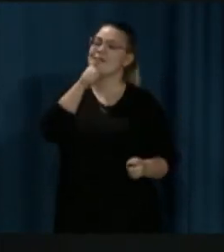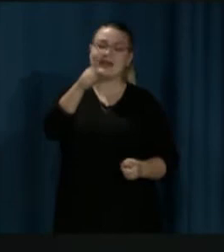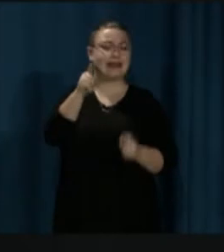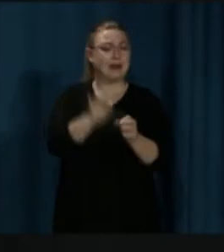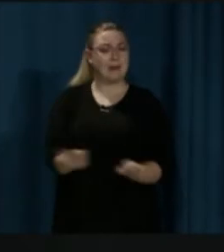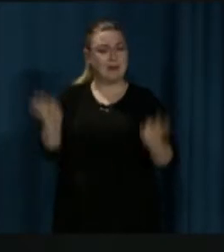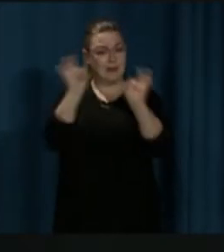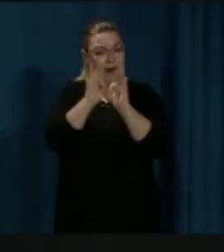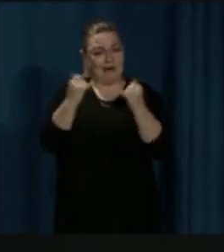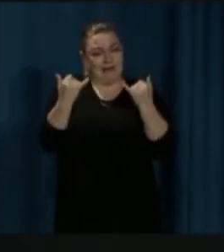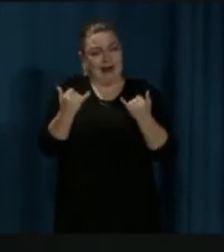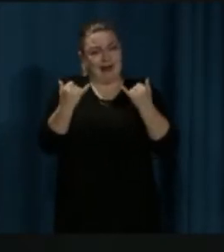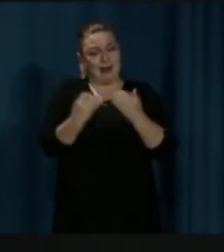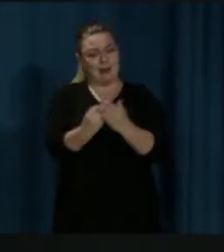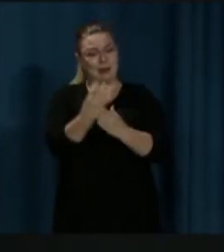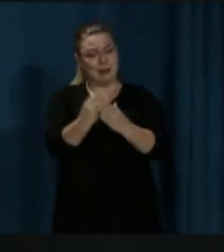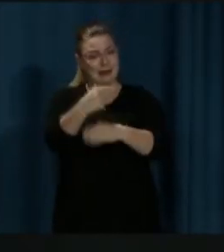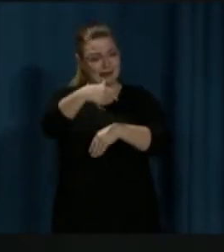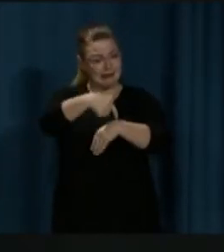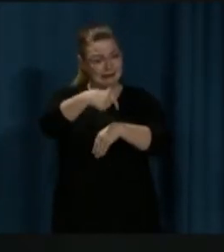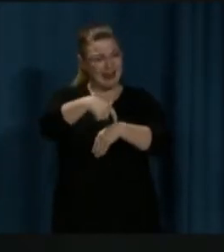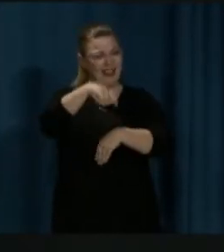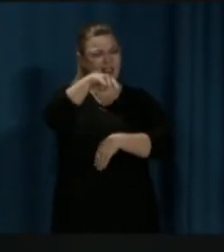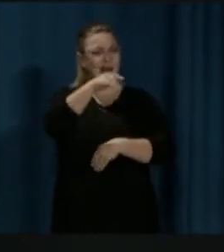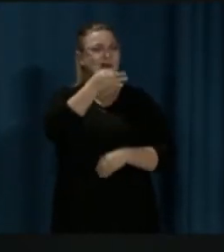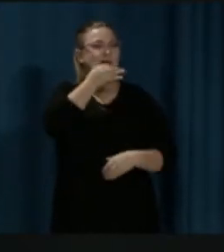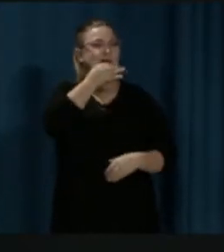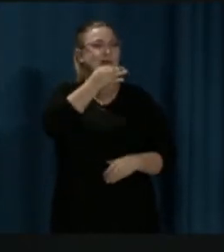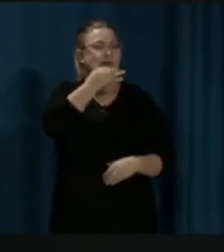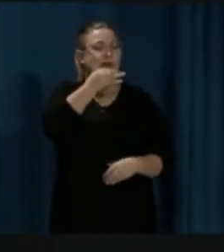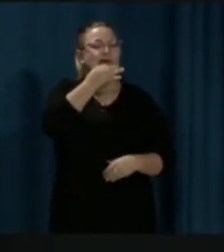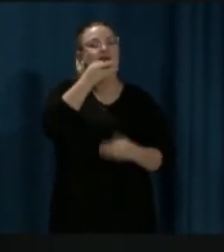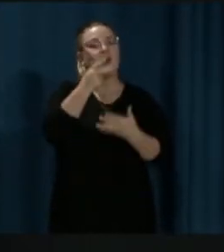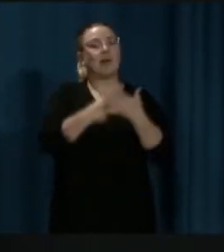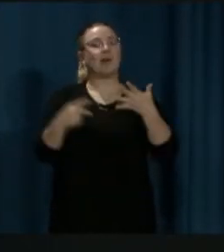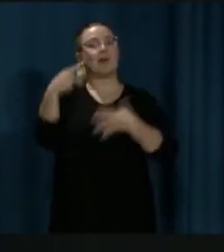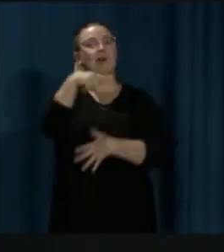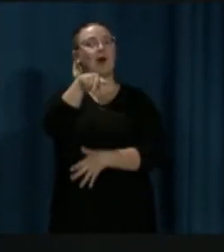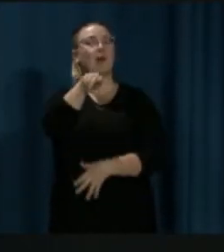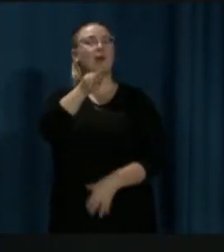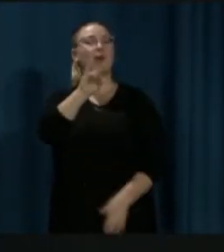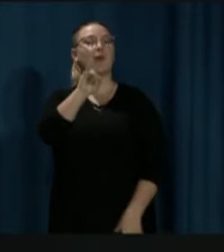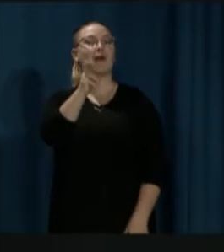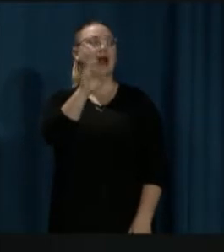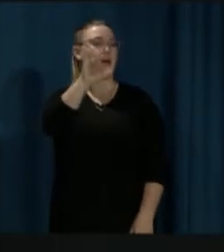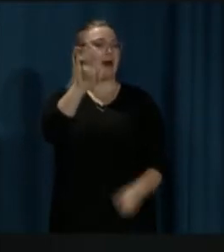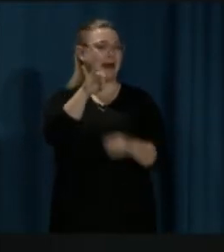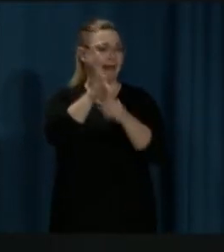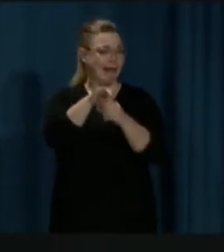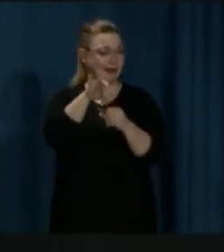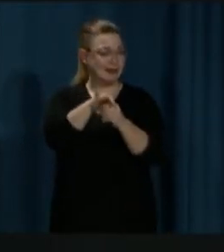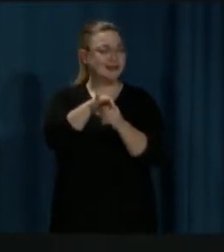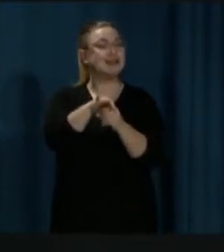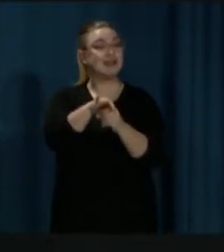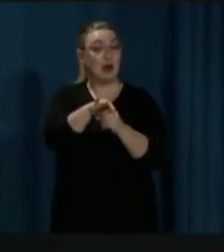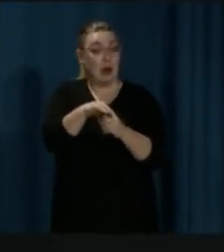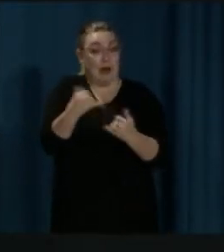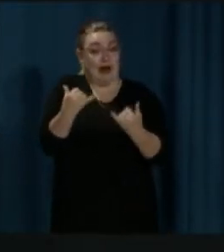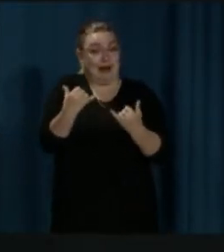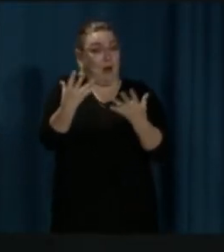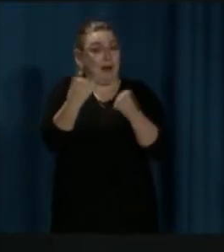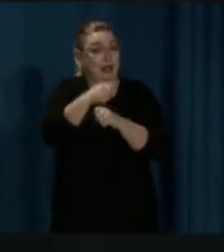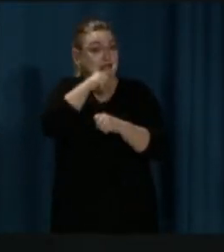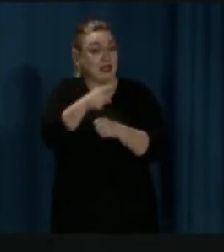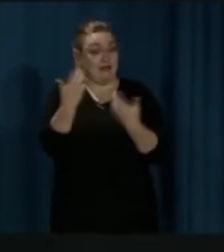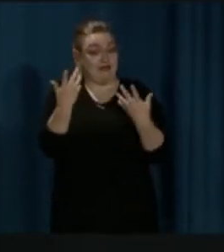is when we're looking at primary elections typically. So it's a good time to make sure that we are registered to vote